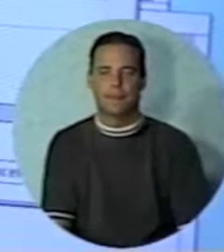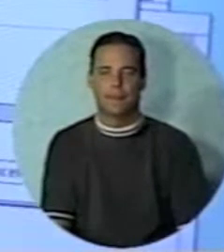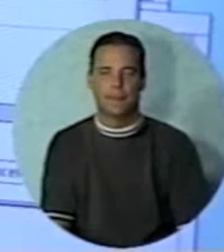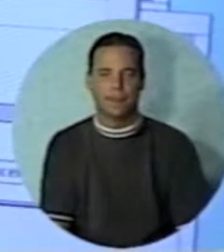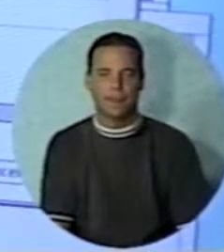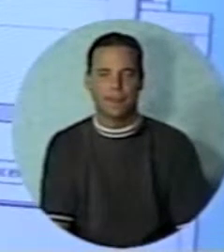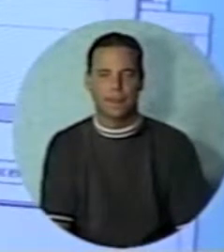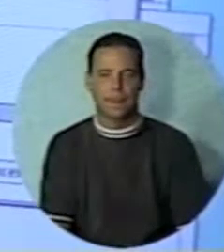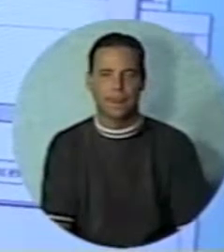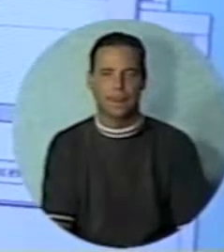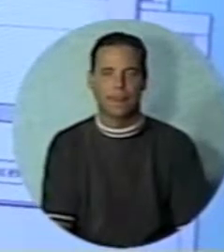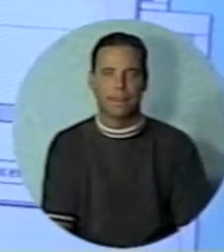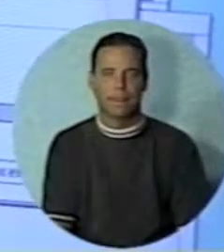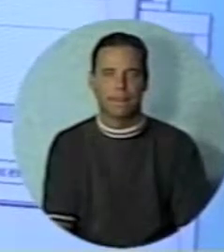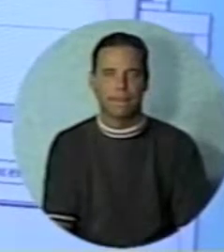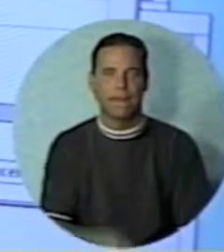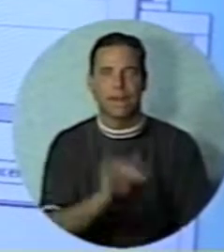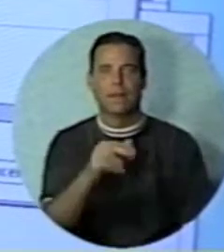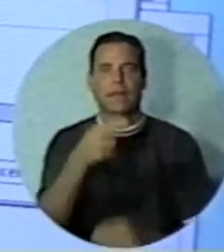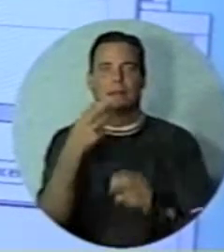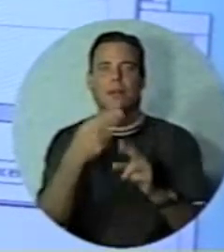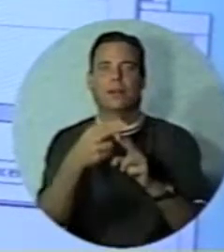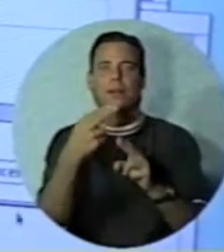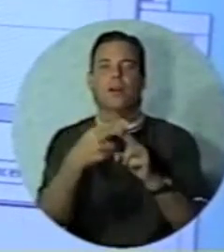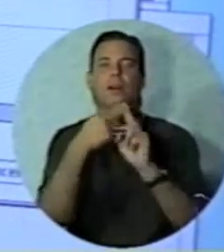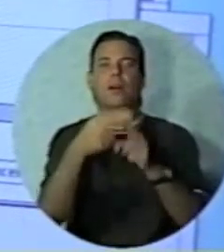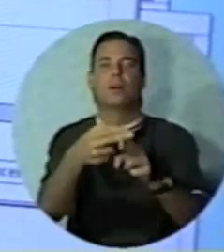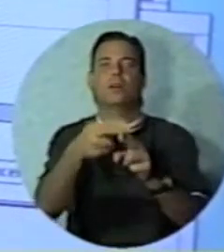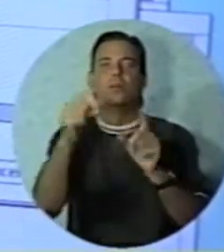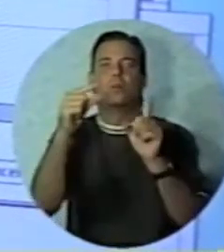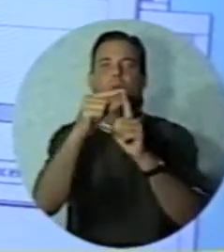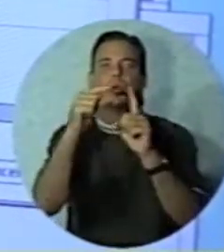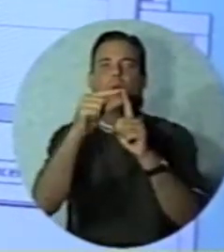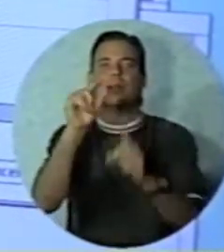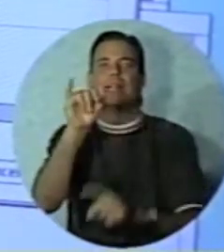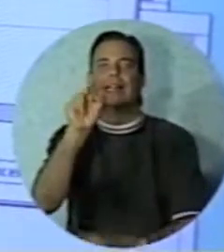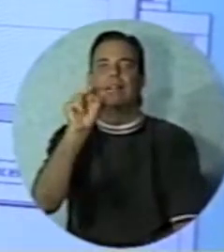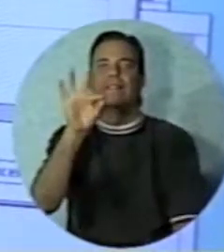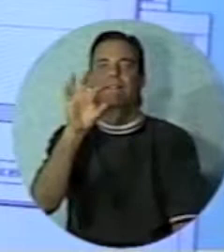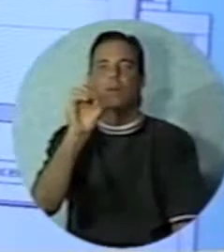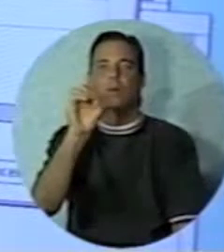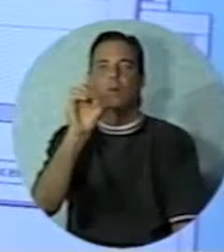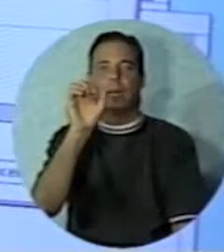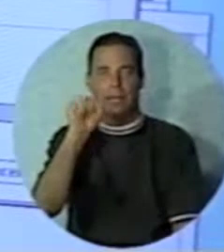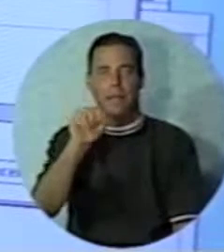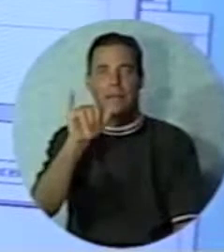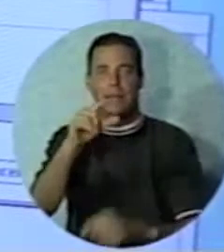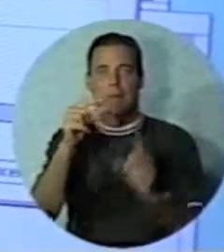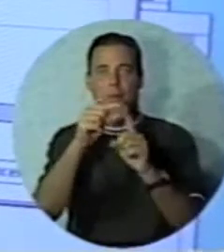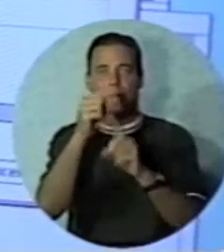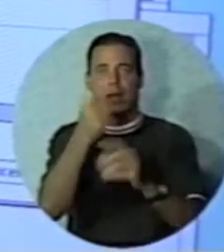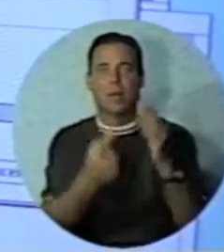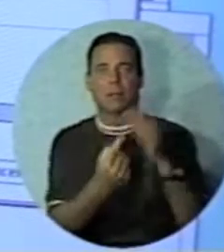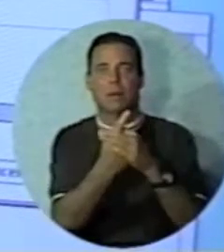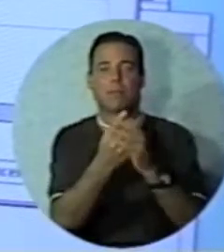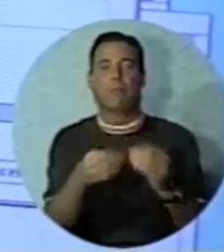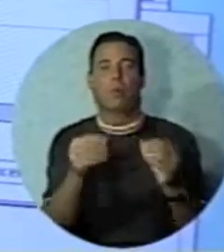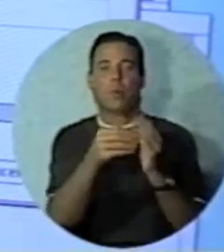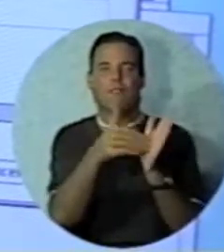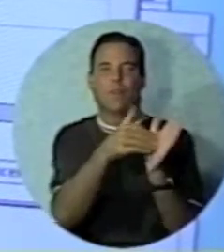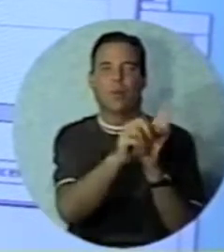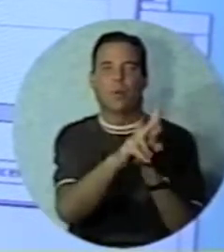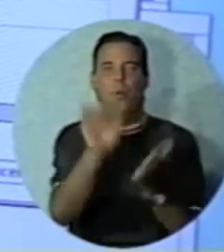going in what's called word info. You can make that word come up more frequently or